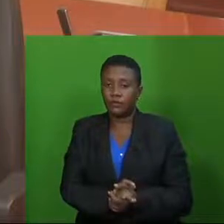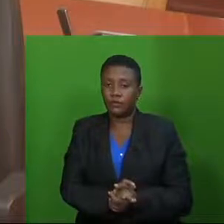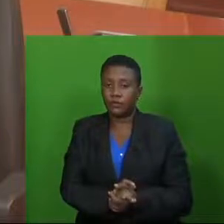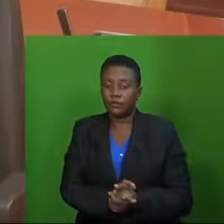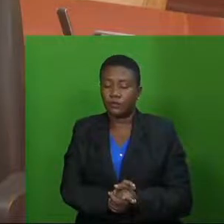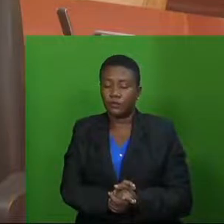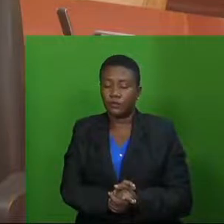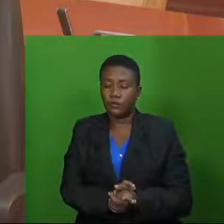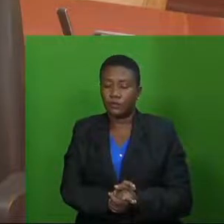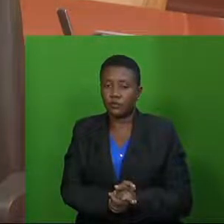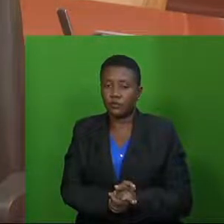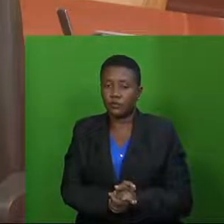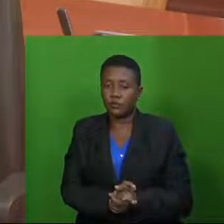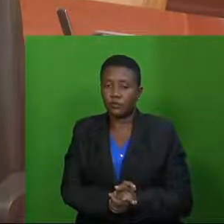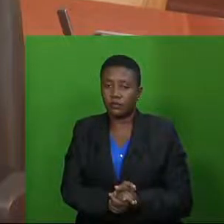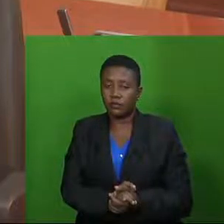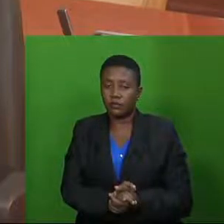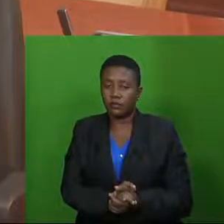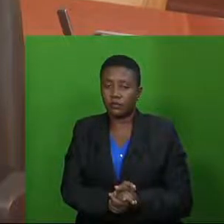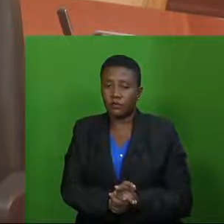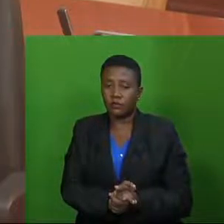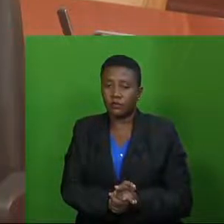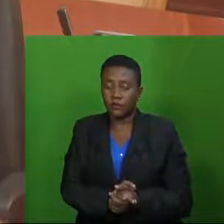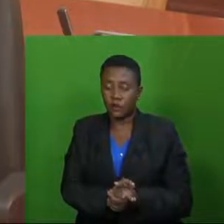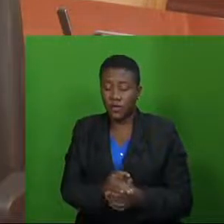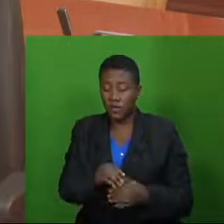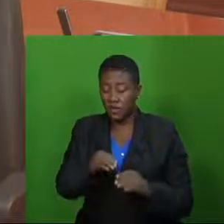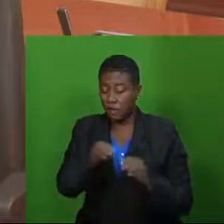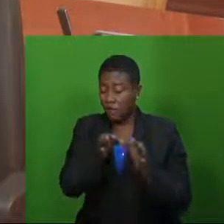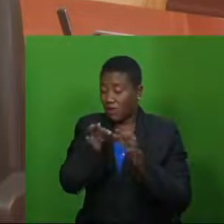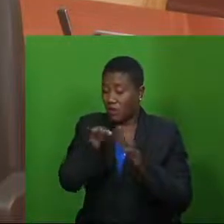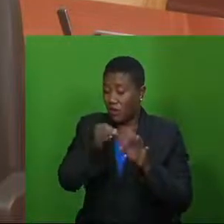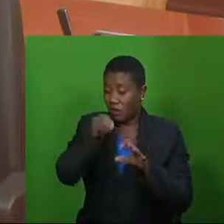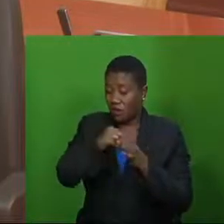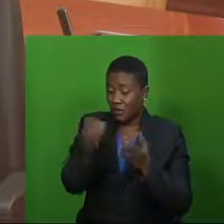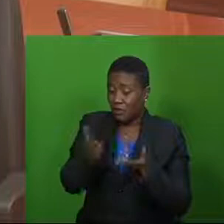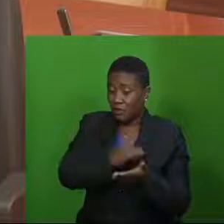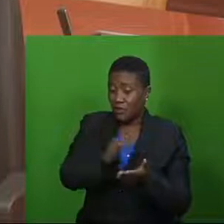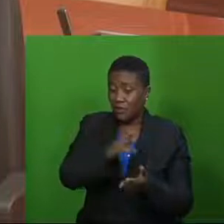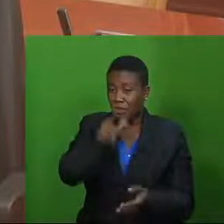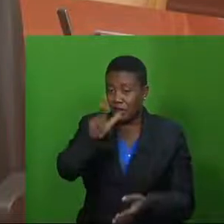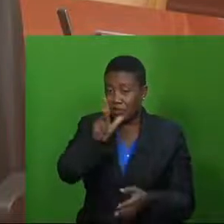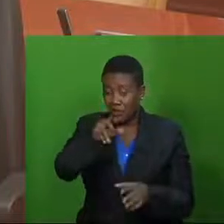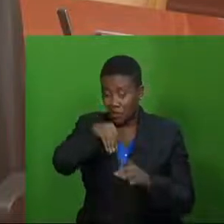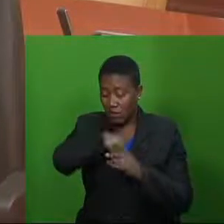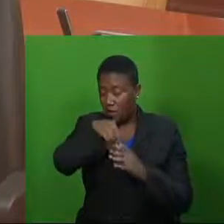as expressed on page 3 of the report.